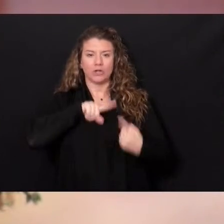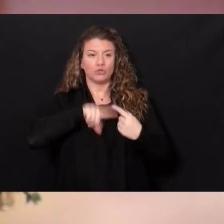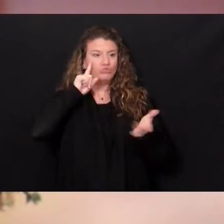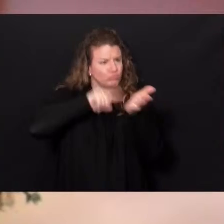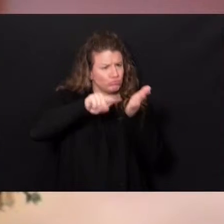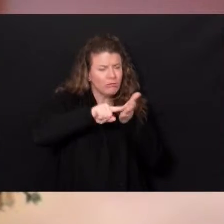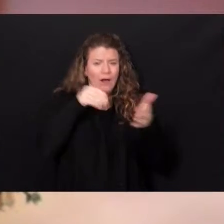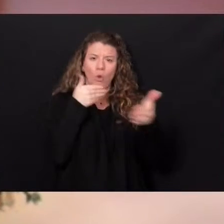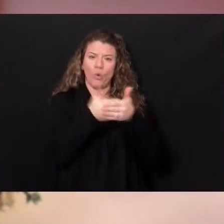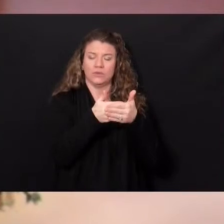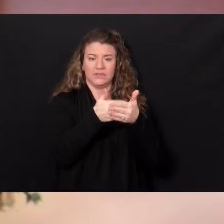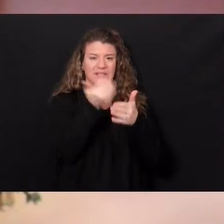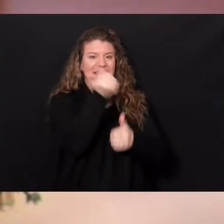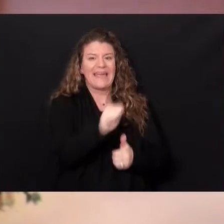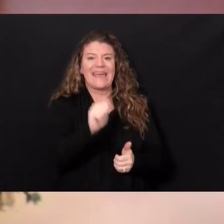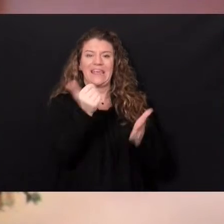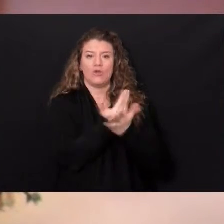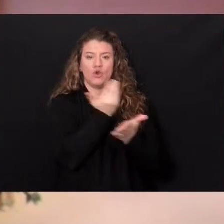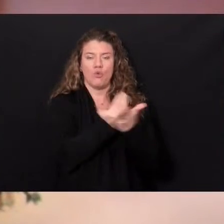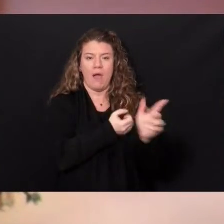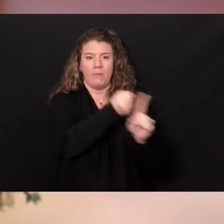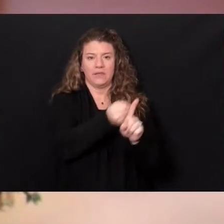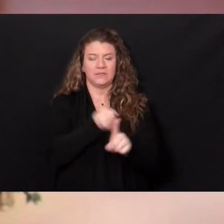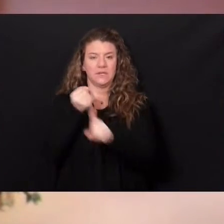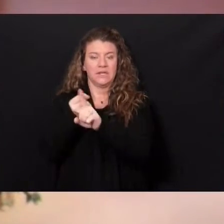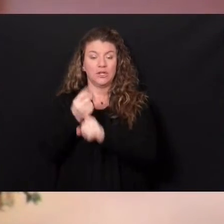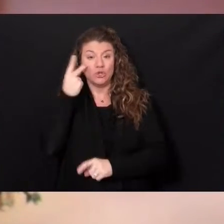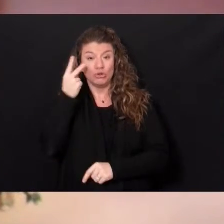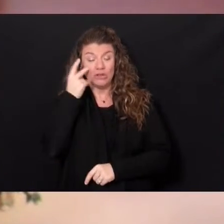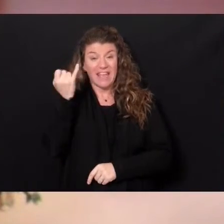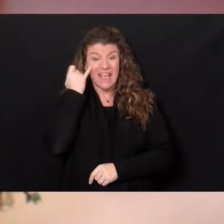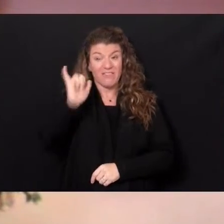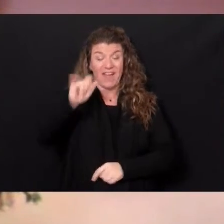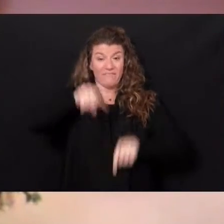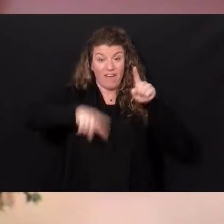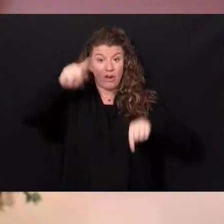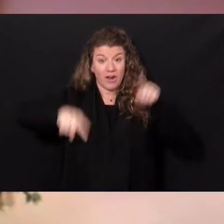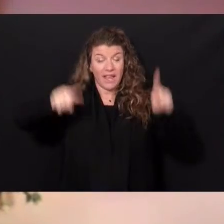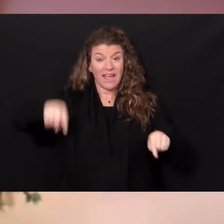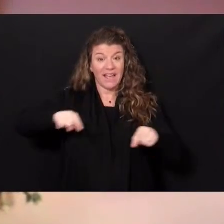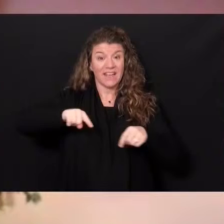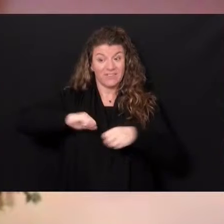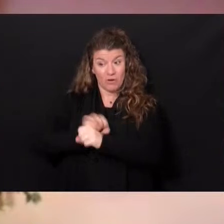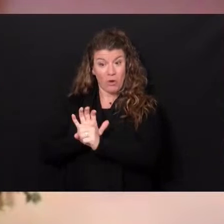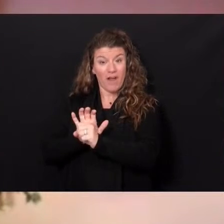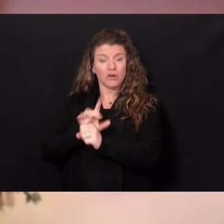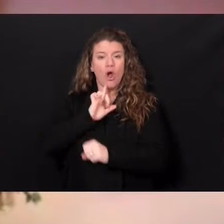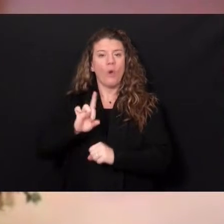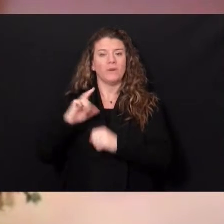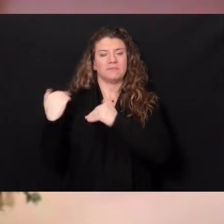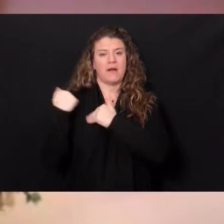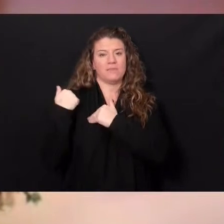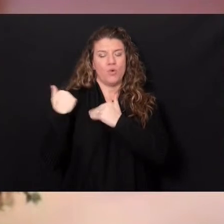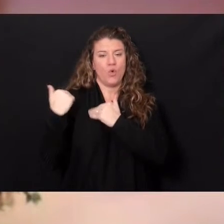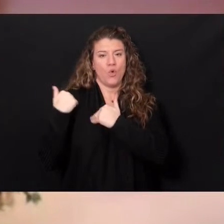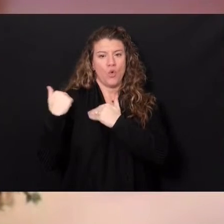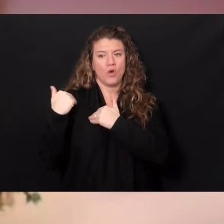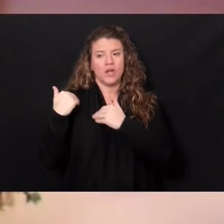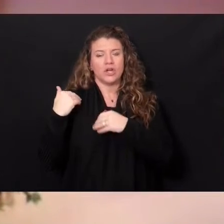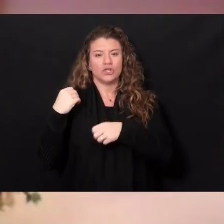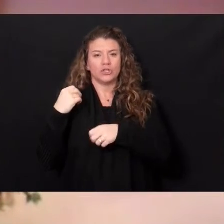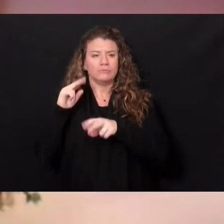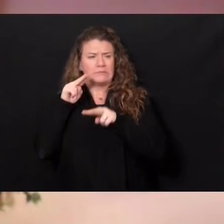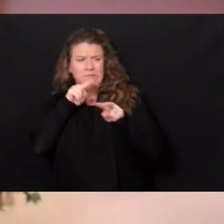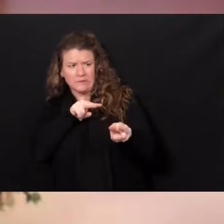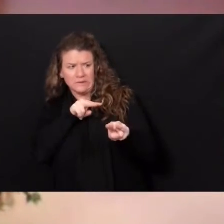closely any new outbreaks to see if the variant viruses are responsible, to be able to